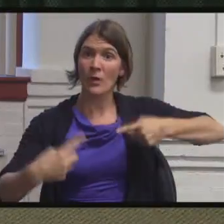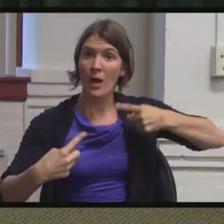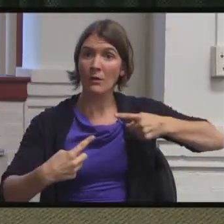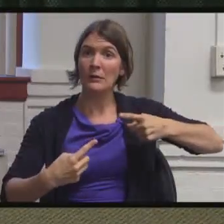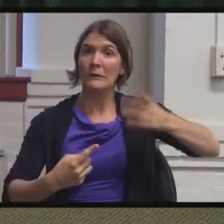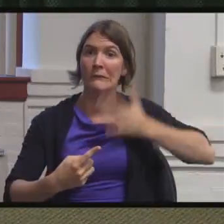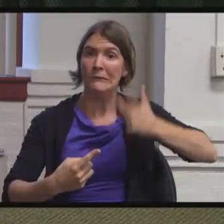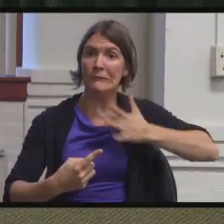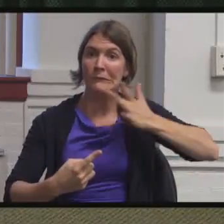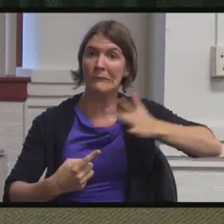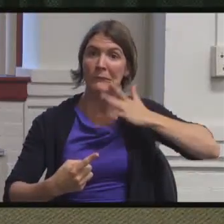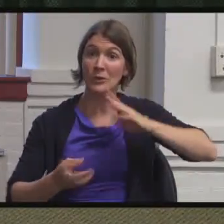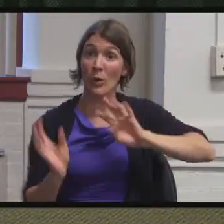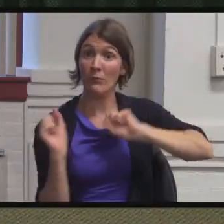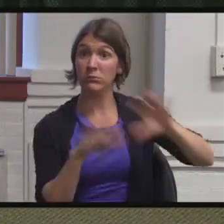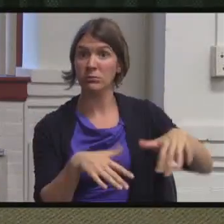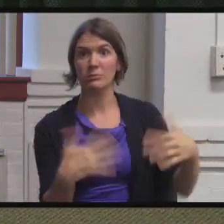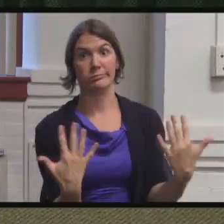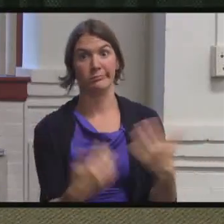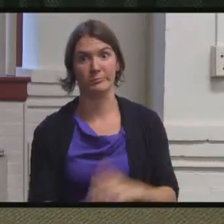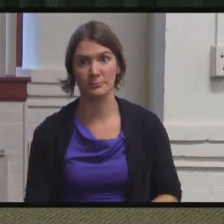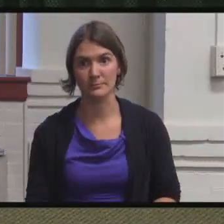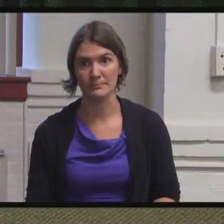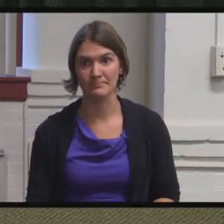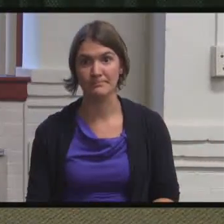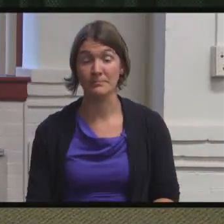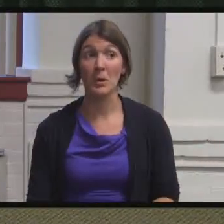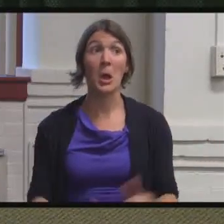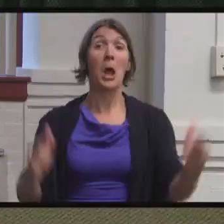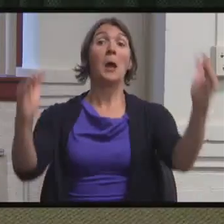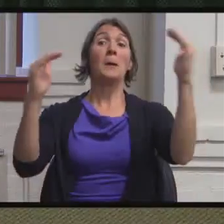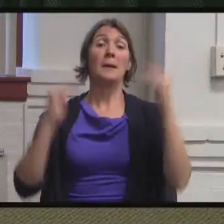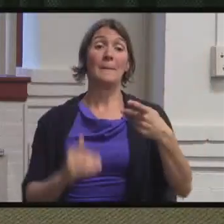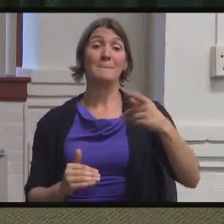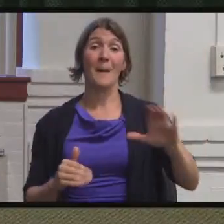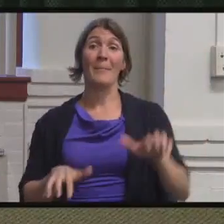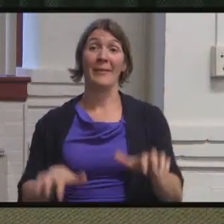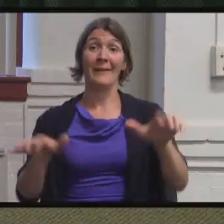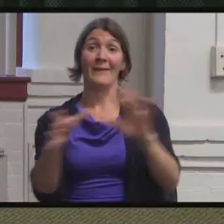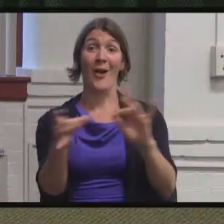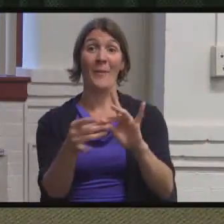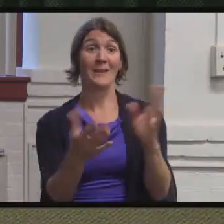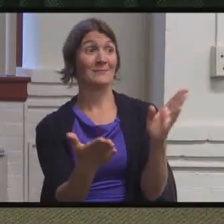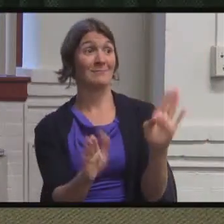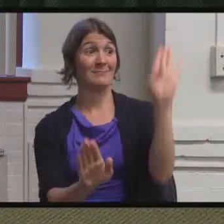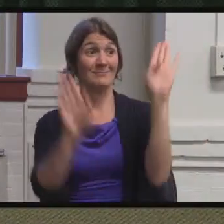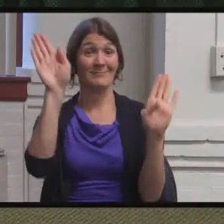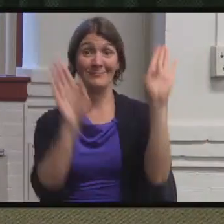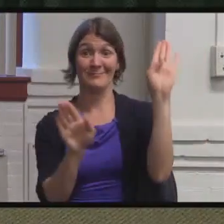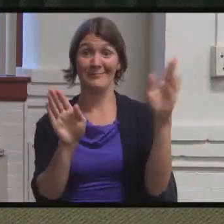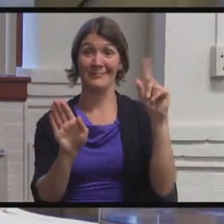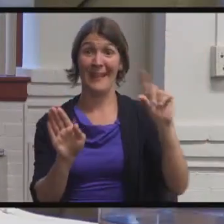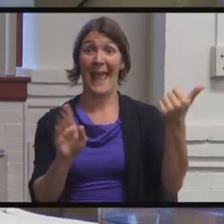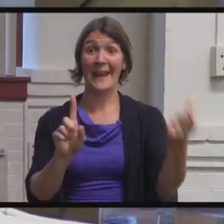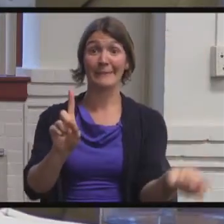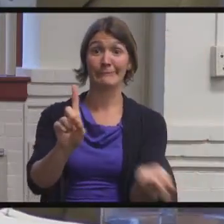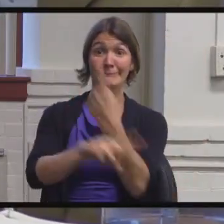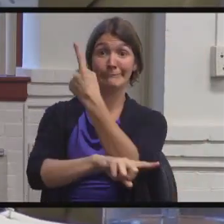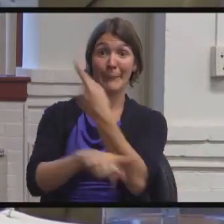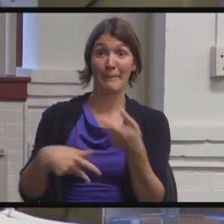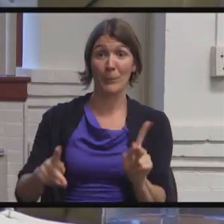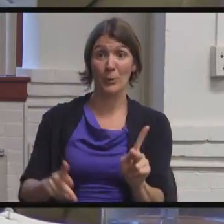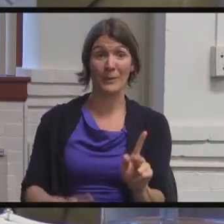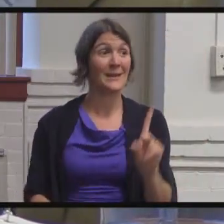Any further comments from anybody on the board? Next matter on the agenda is public participation. If somebody wants to speak to something that's not on the agenda,